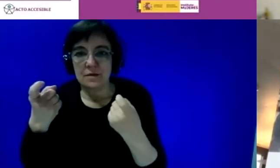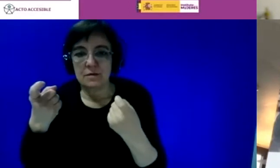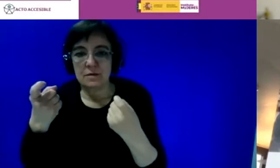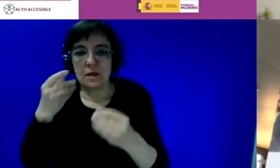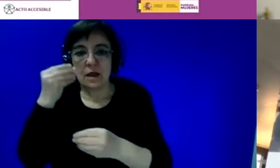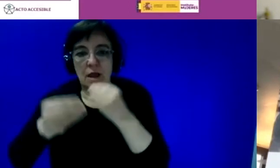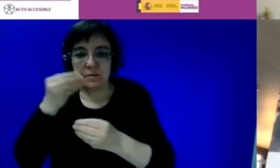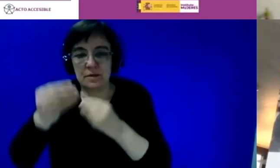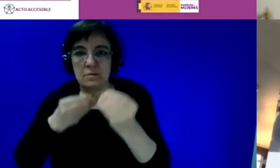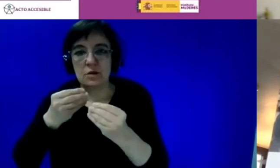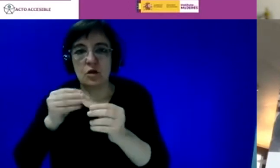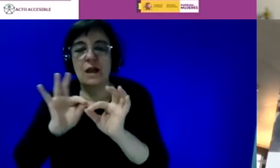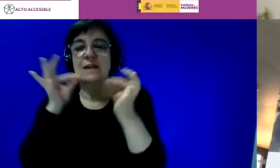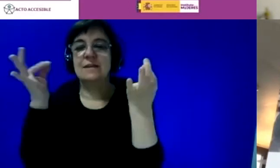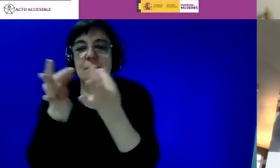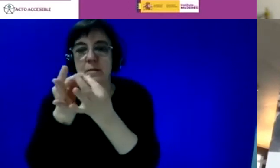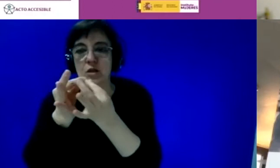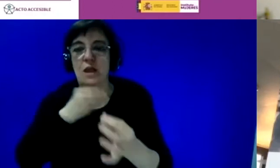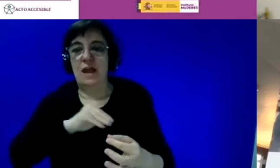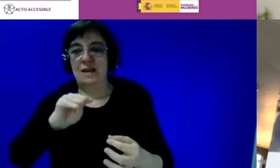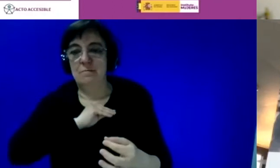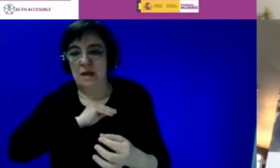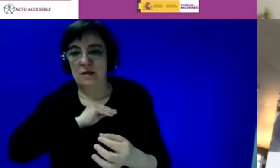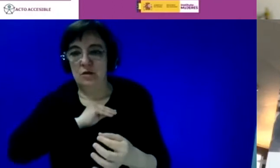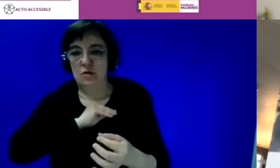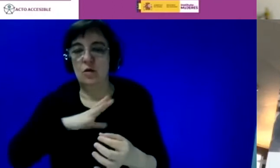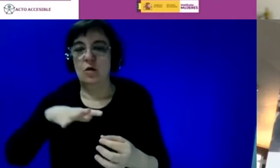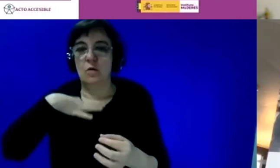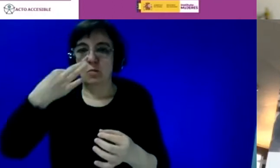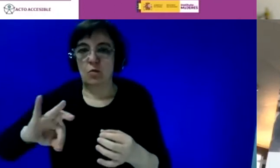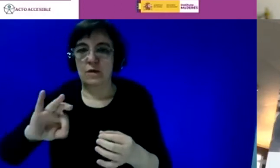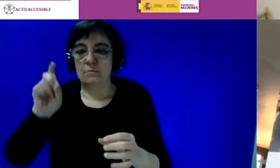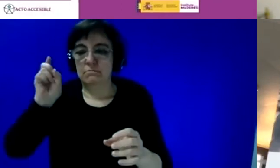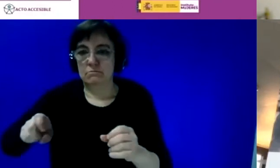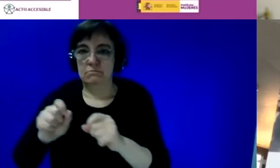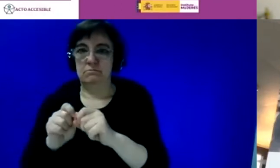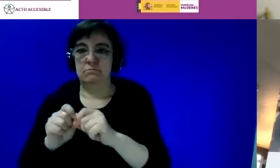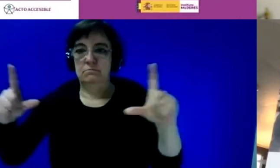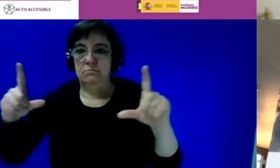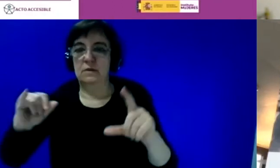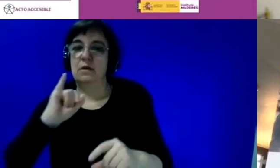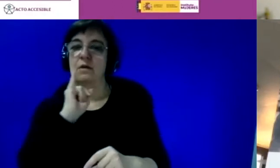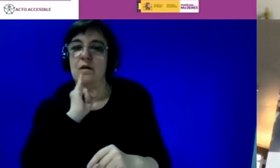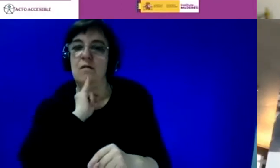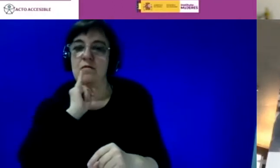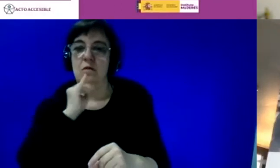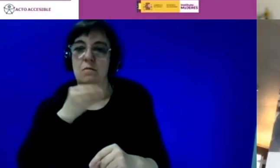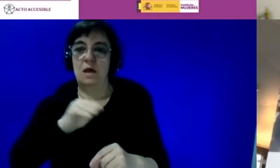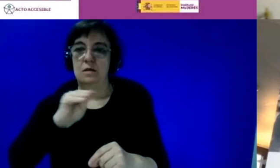if you need to follow the seminar in Spanish, please